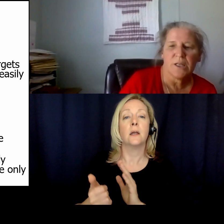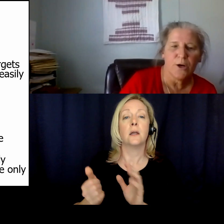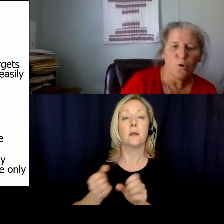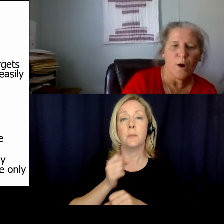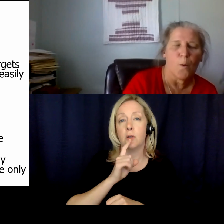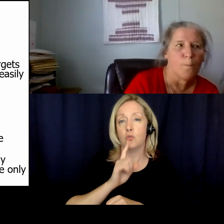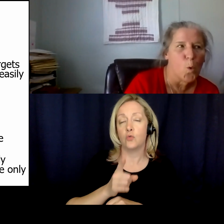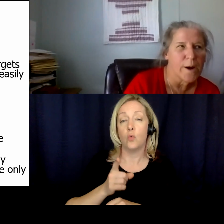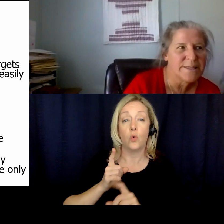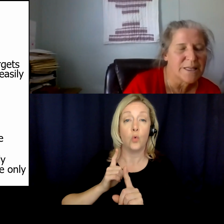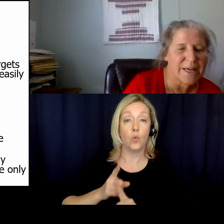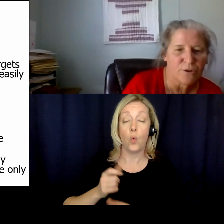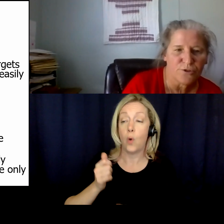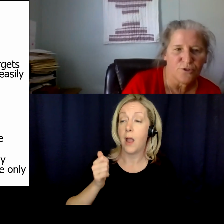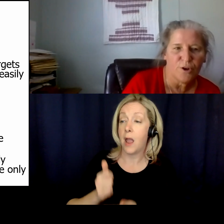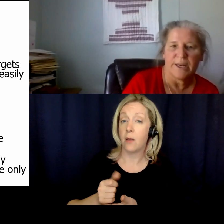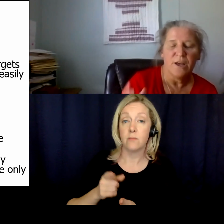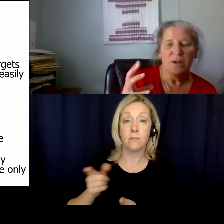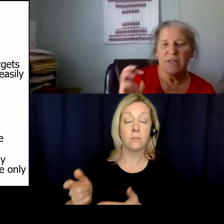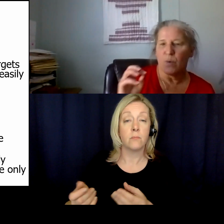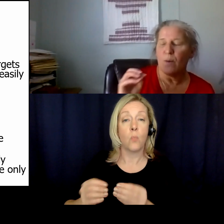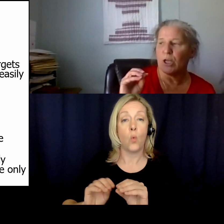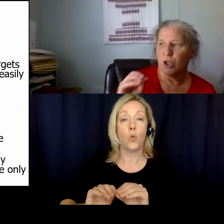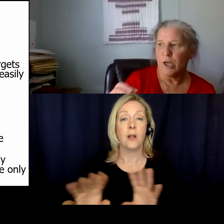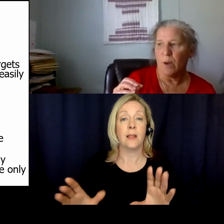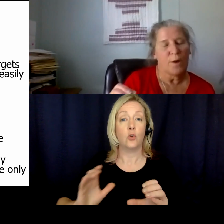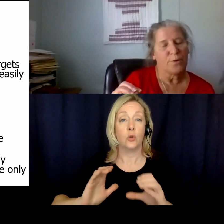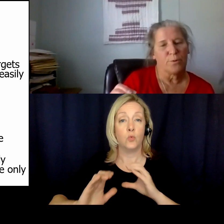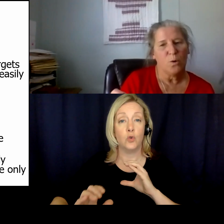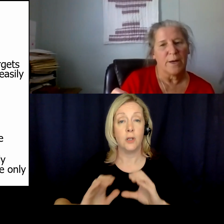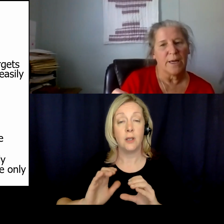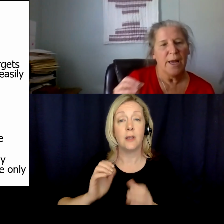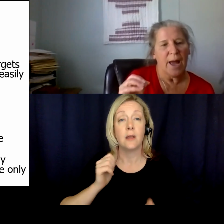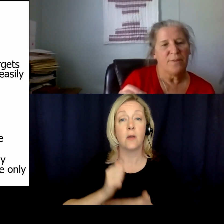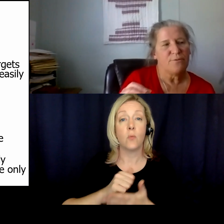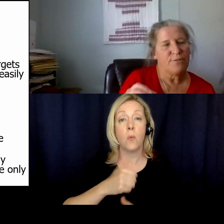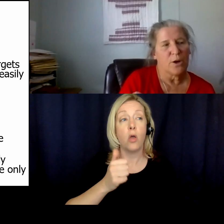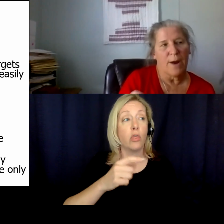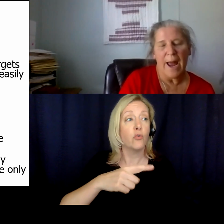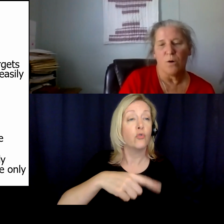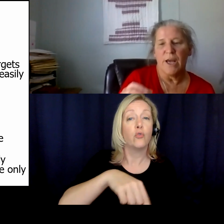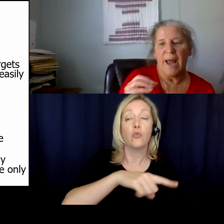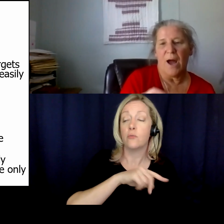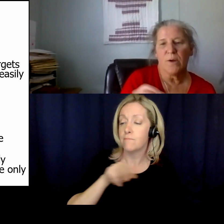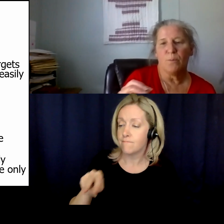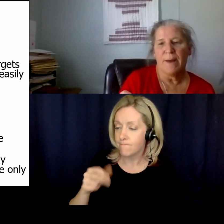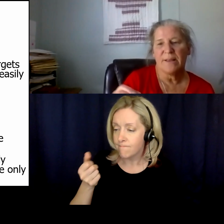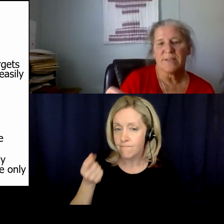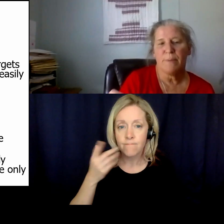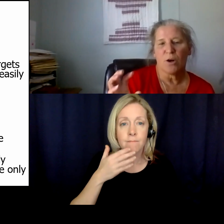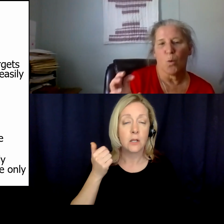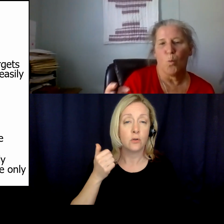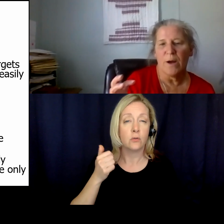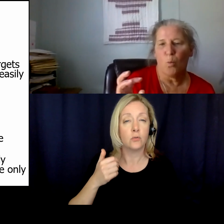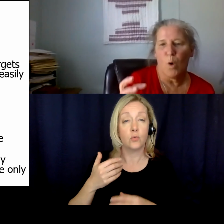messages clearer or more easily understood. So I want to look at what they're doing and then figure out, how can we make